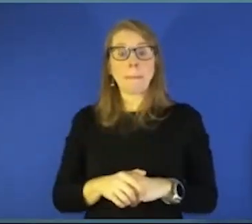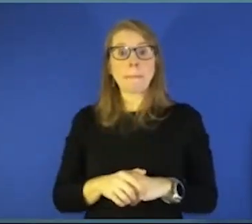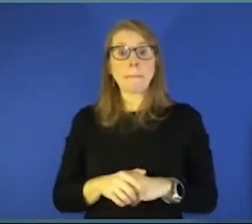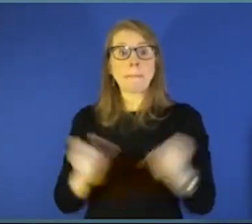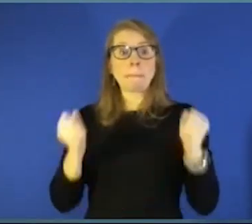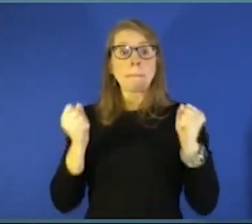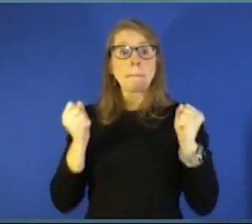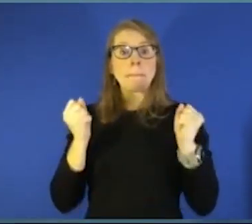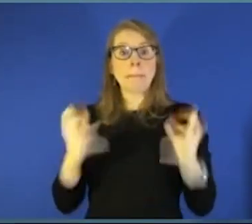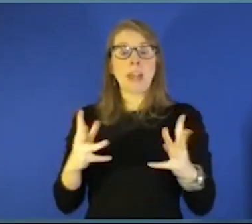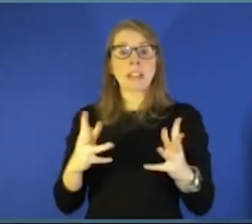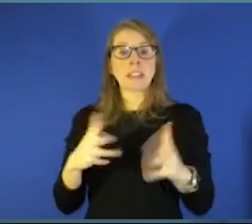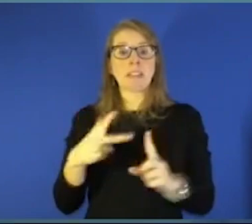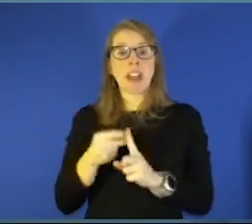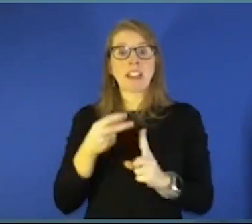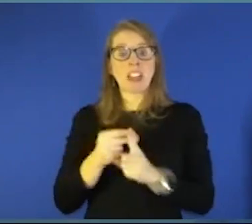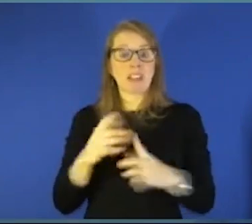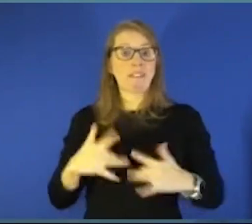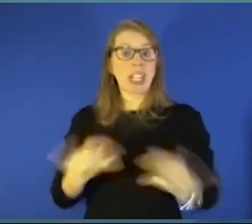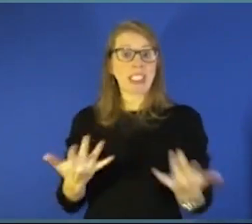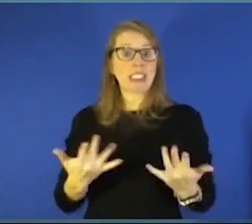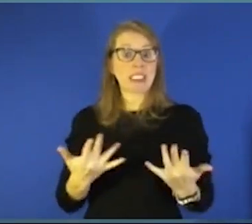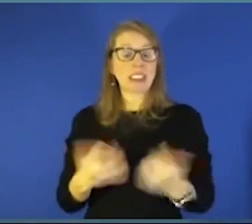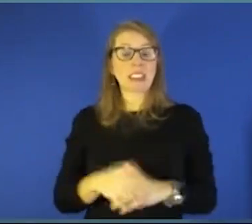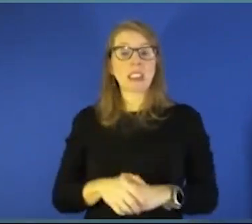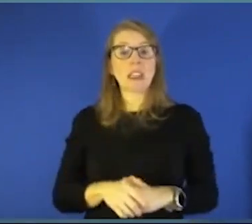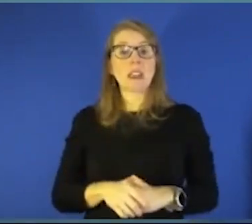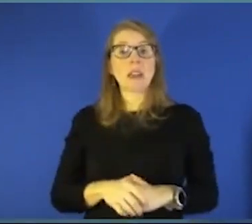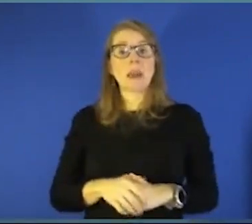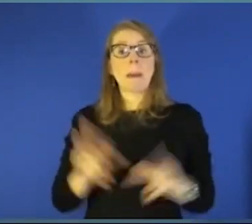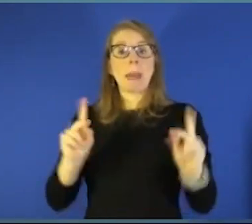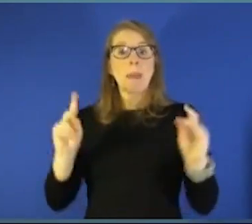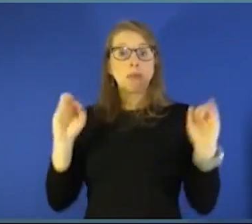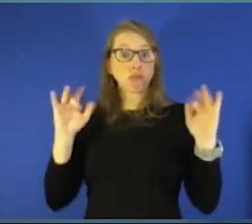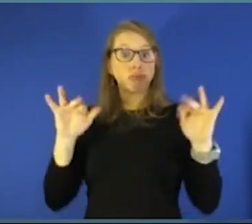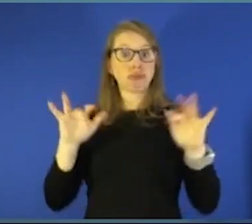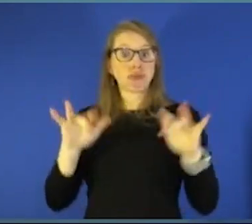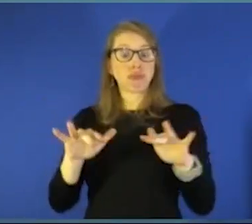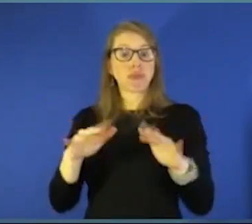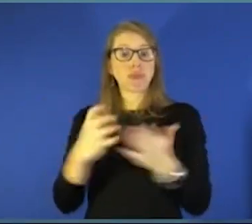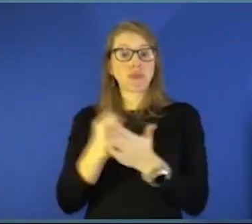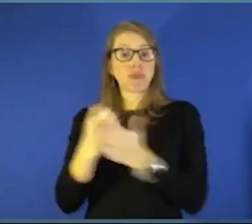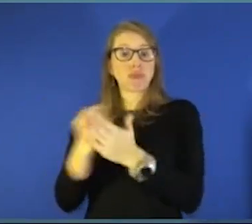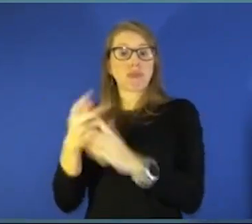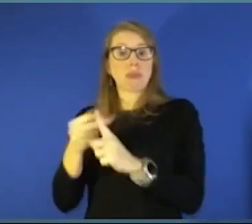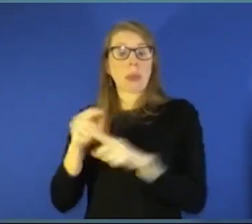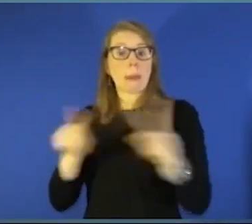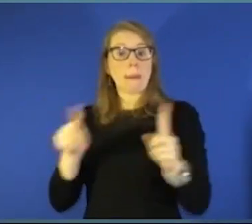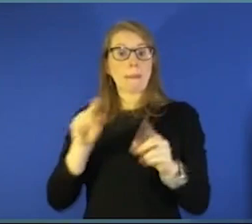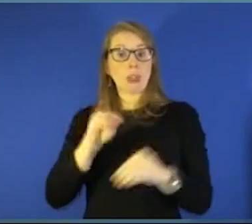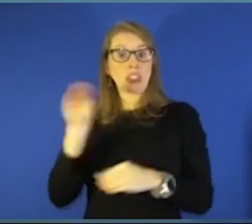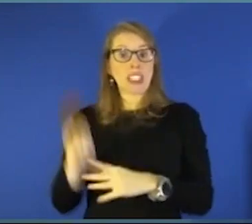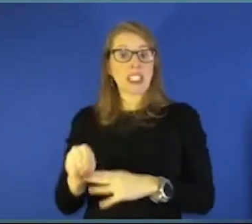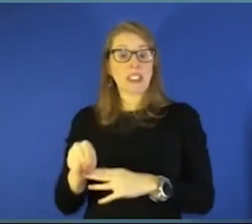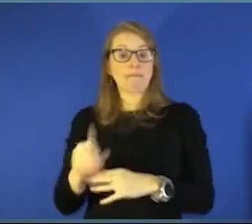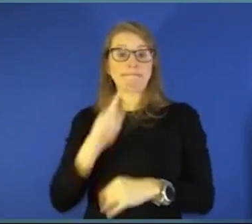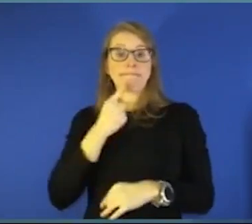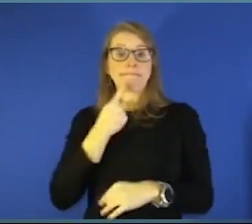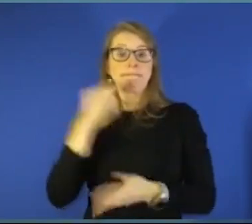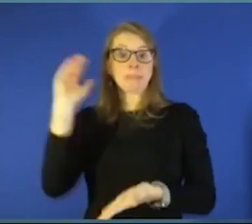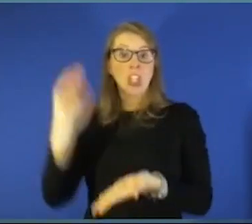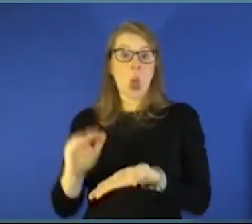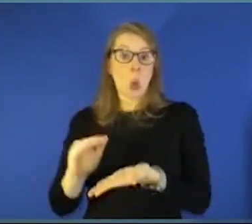events, and we did get a lot of folks to come in, but overall percentage-wise, it's extremely